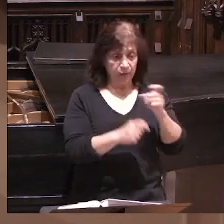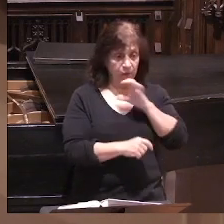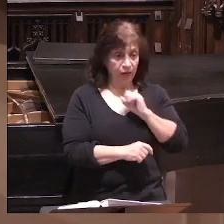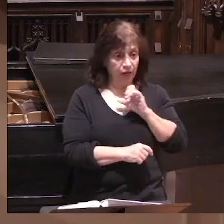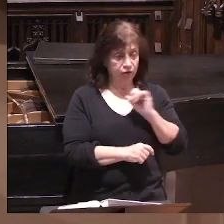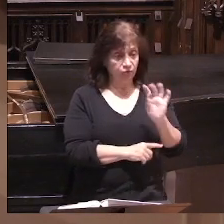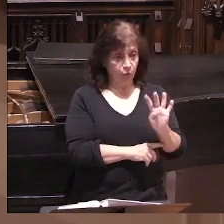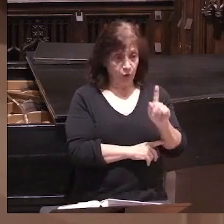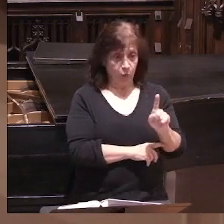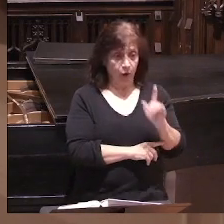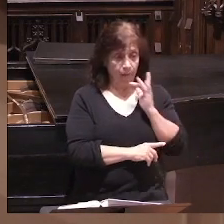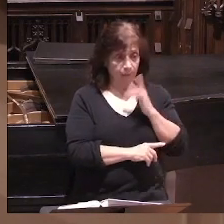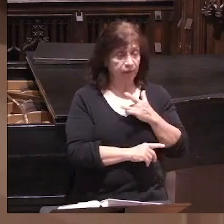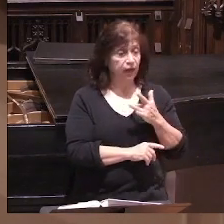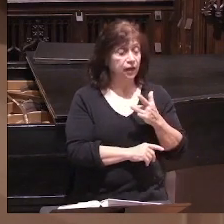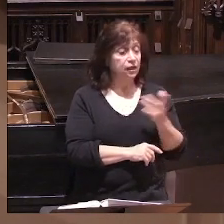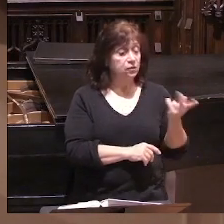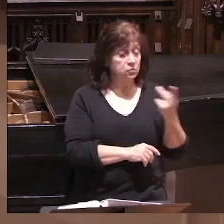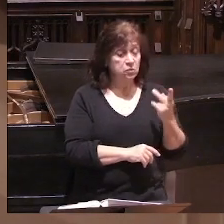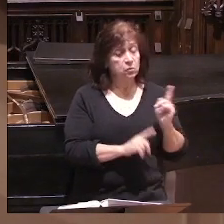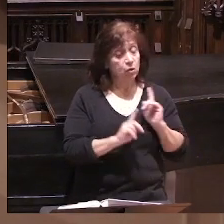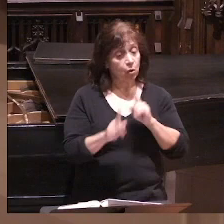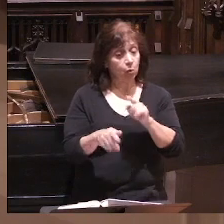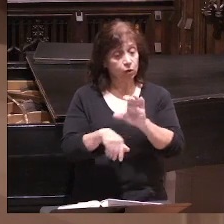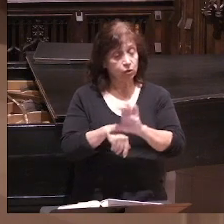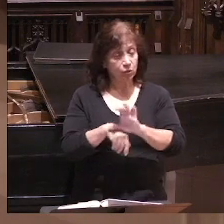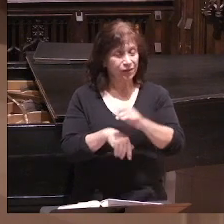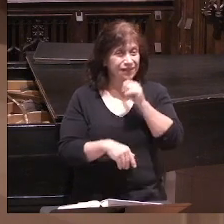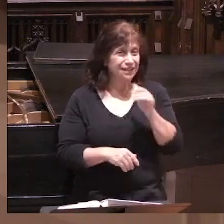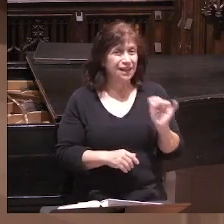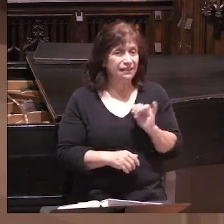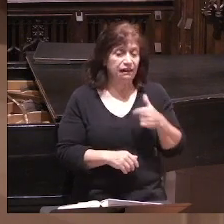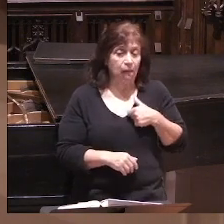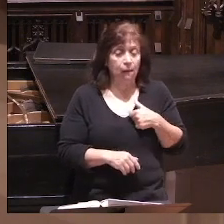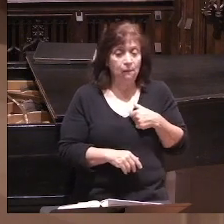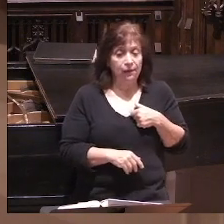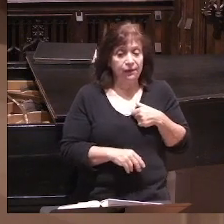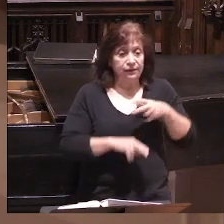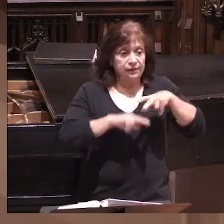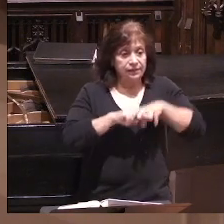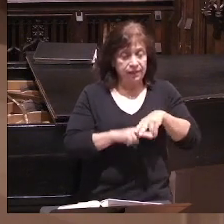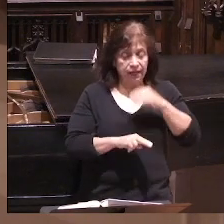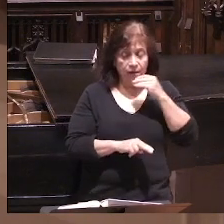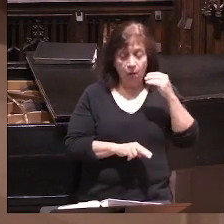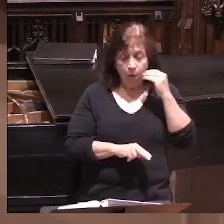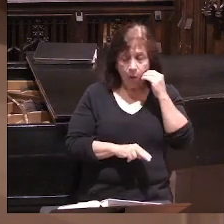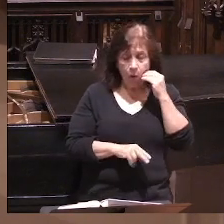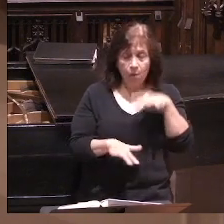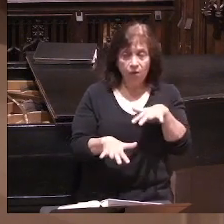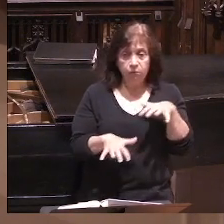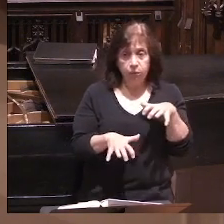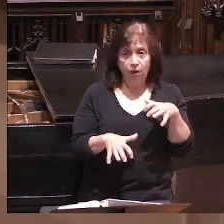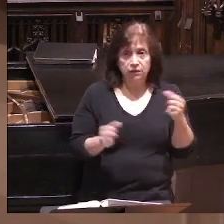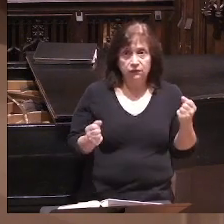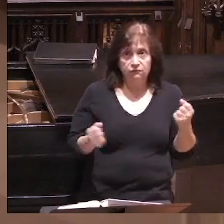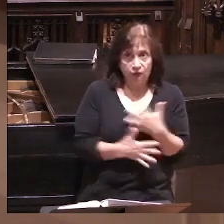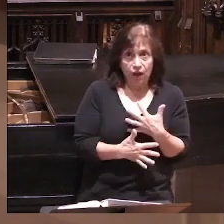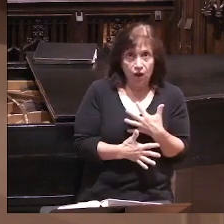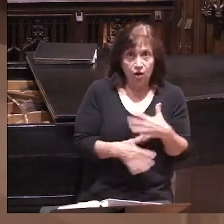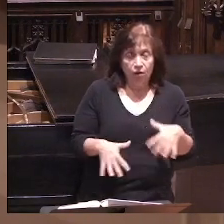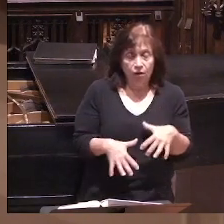years, and we were going to church. And you know, it's not like I'm sitting home like paralyzed and shivering. I